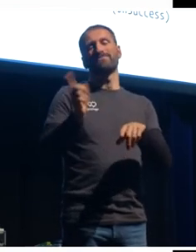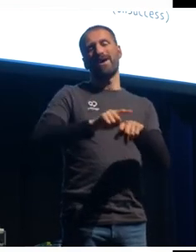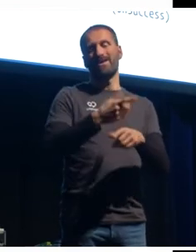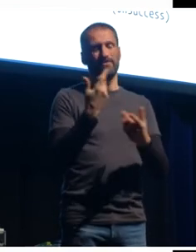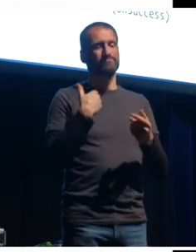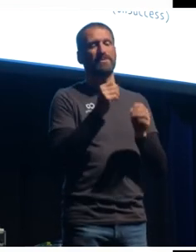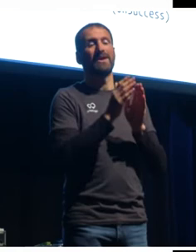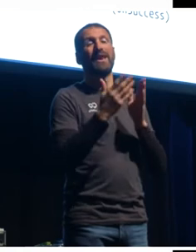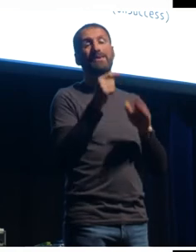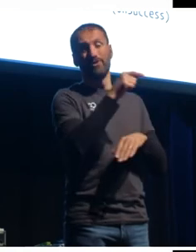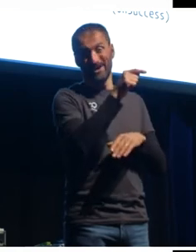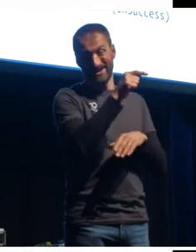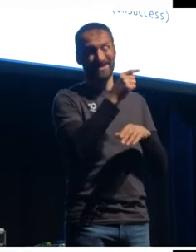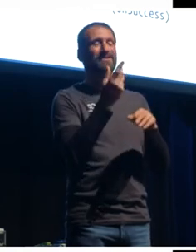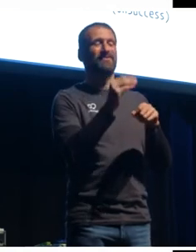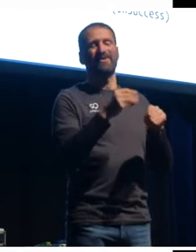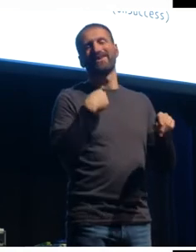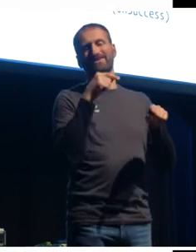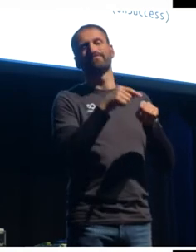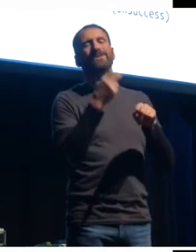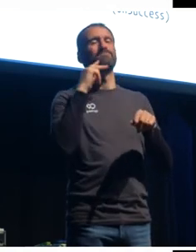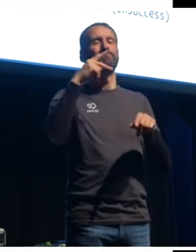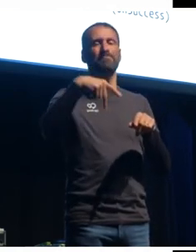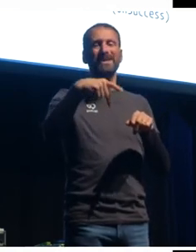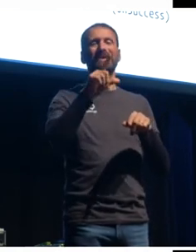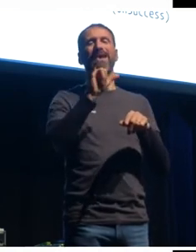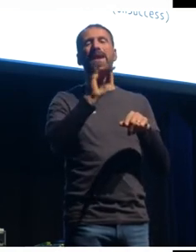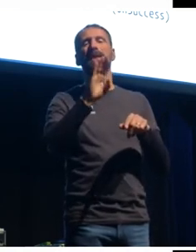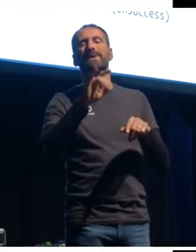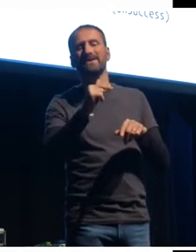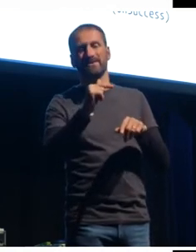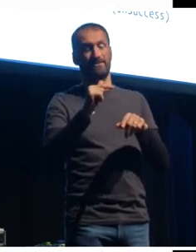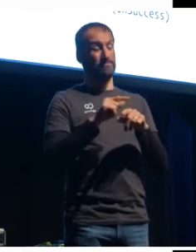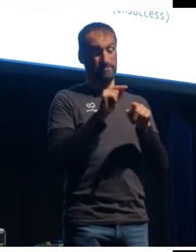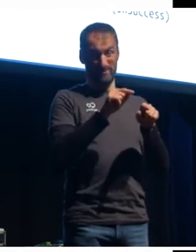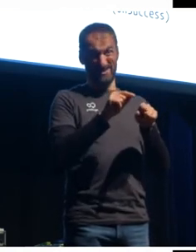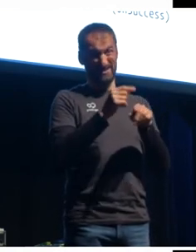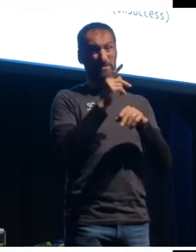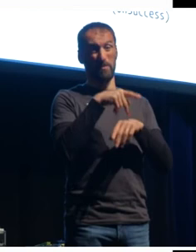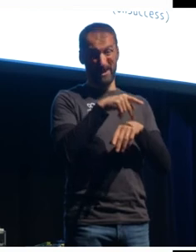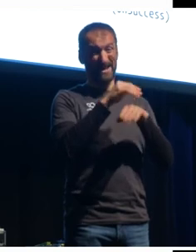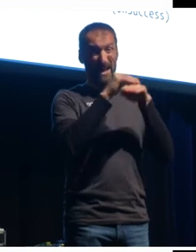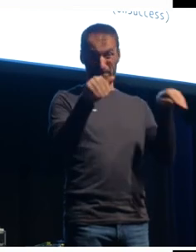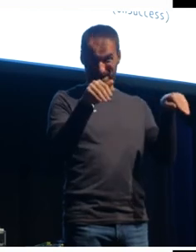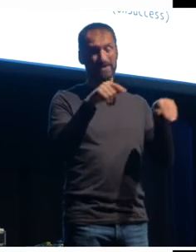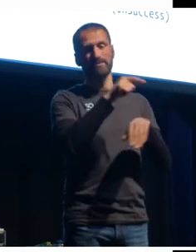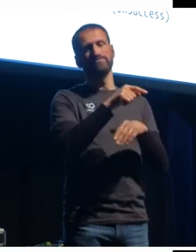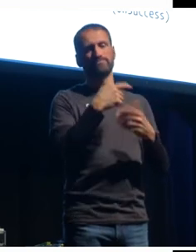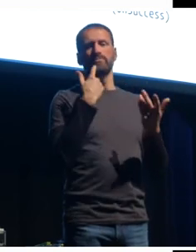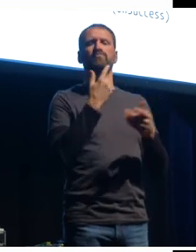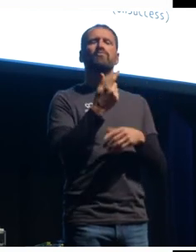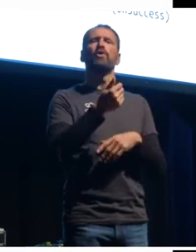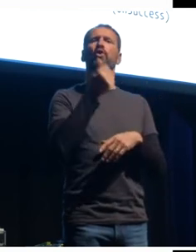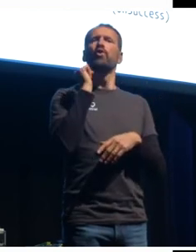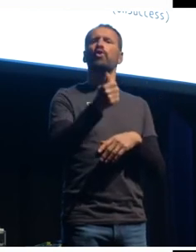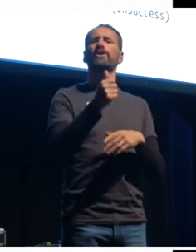abstraction on top of promises called plimit. So with plimit, I can guarantee that given a set of 100 promises, I